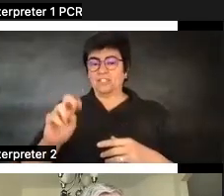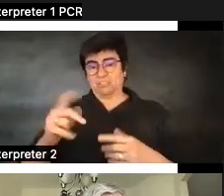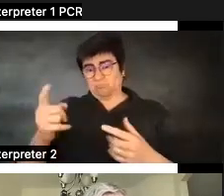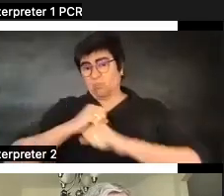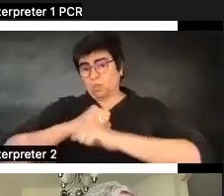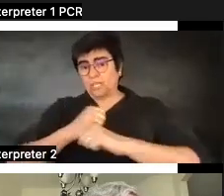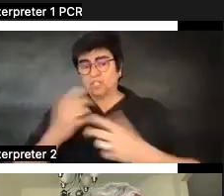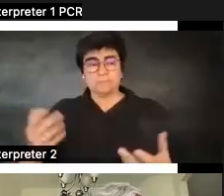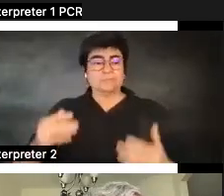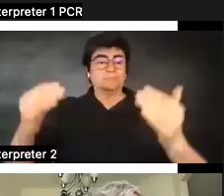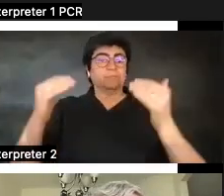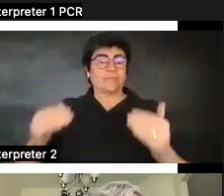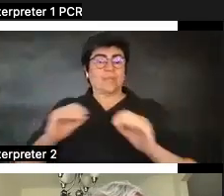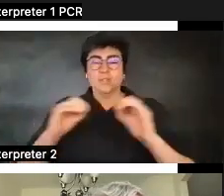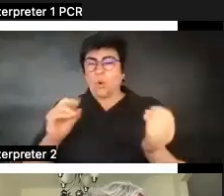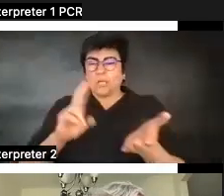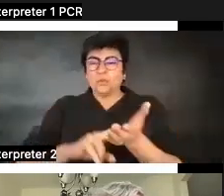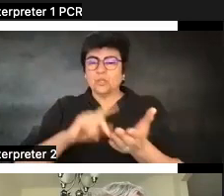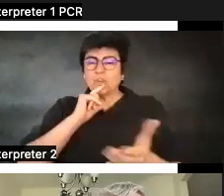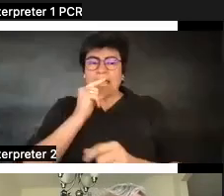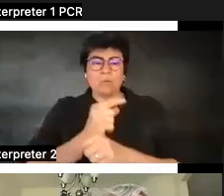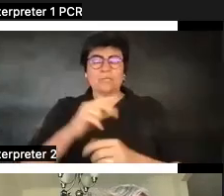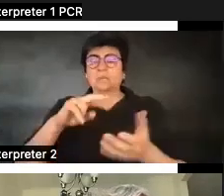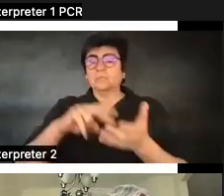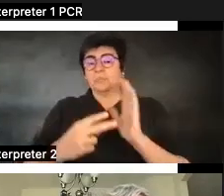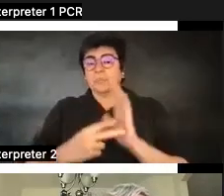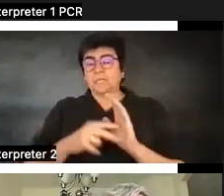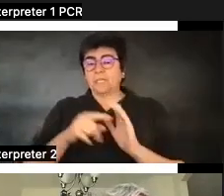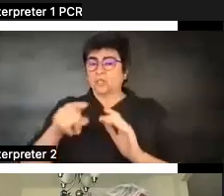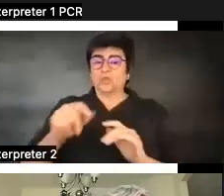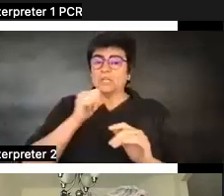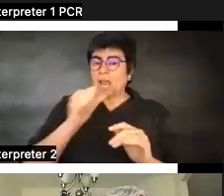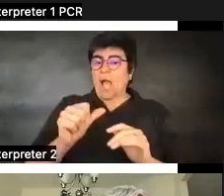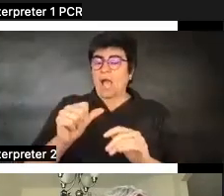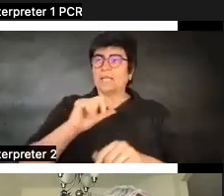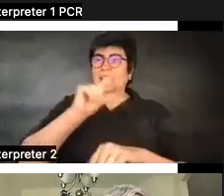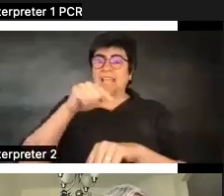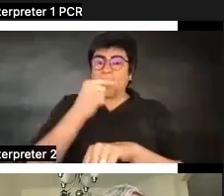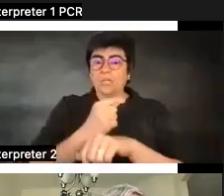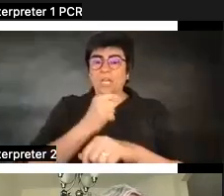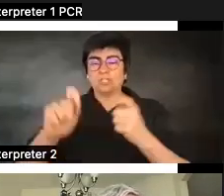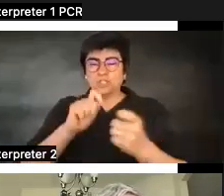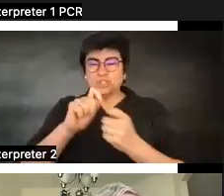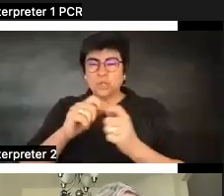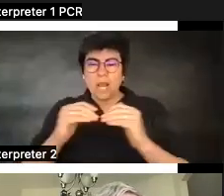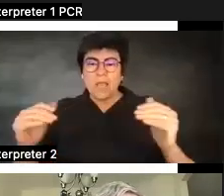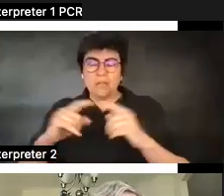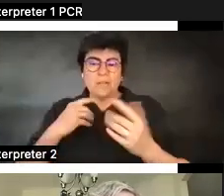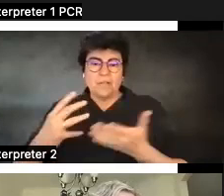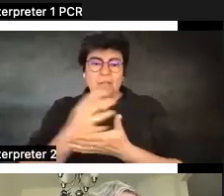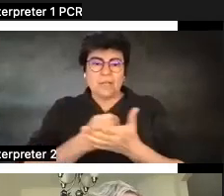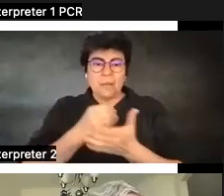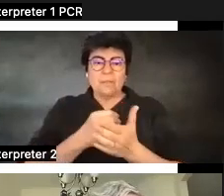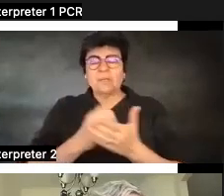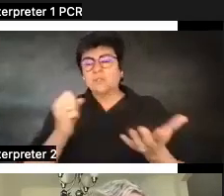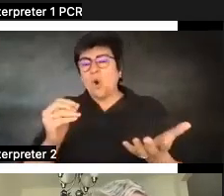this case, there's no contractual guarantee. So in other words, you're not guaranteed a certain level of income. So you don't